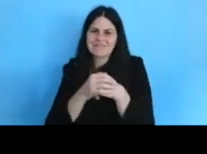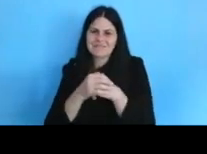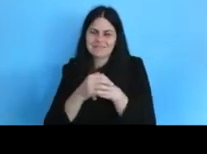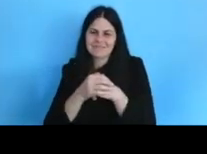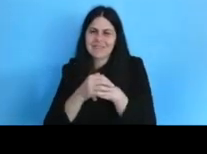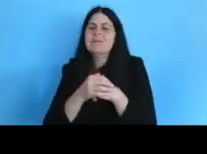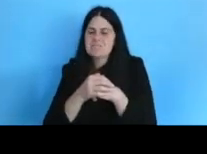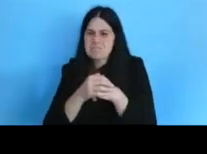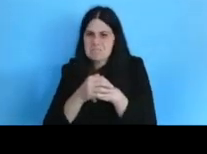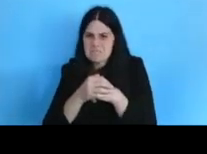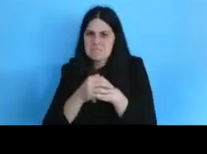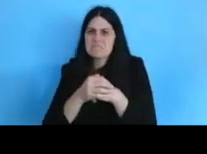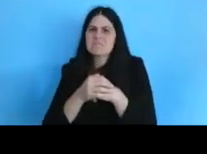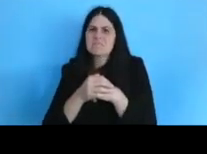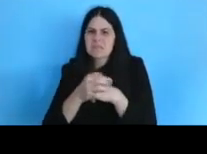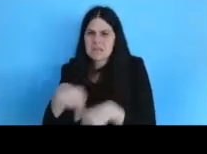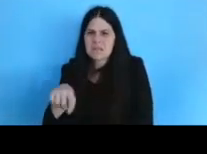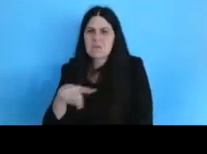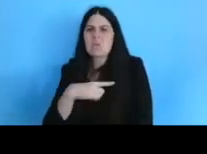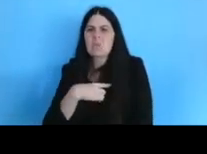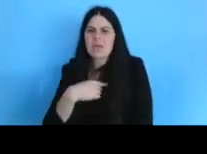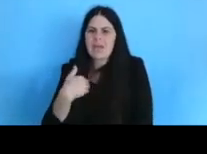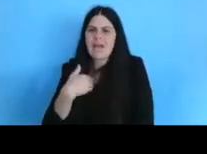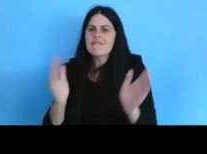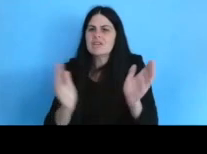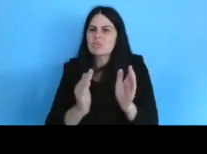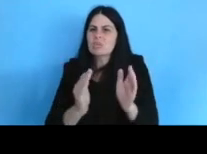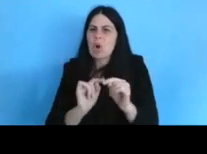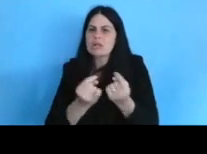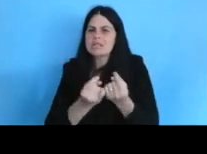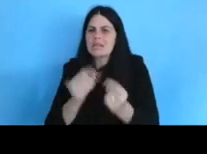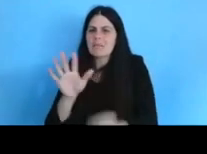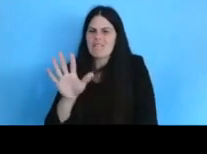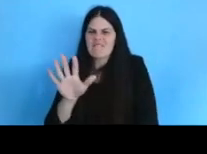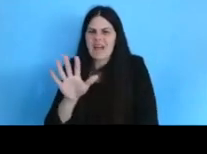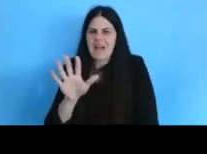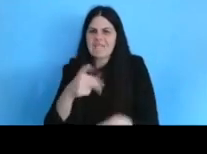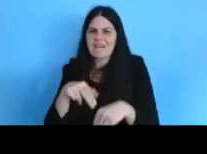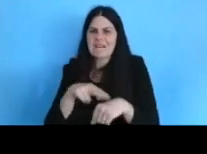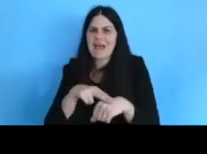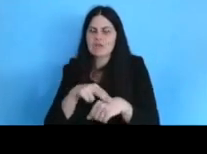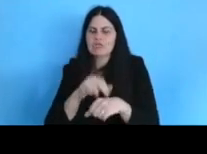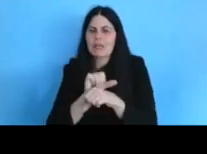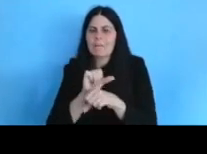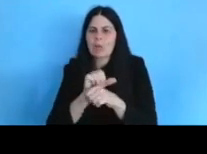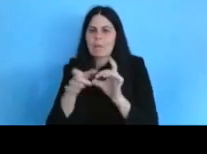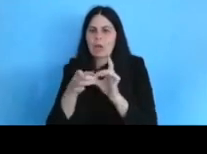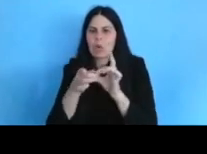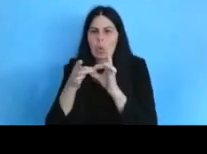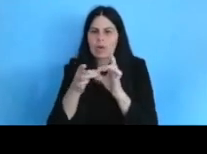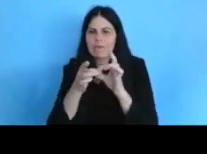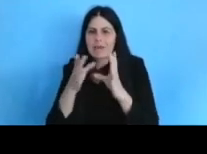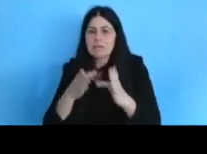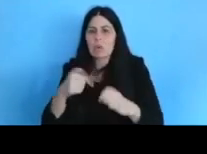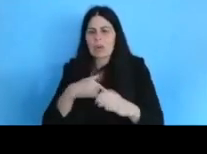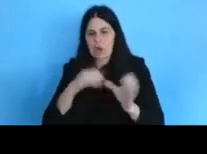are certified. We got a small team of 5 national employment coordinators, so we are